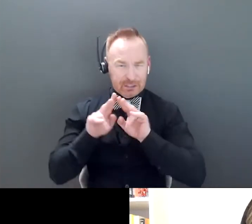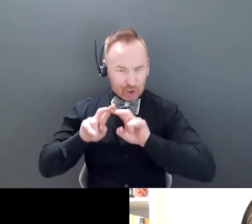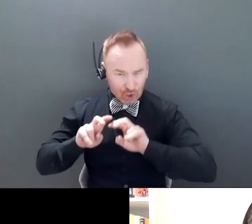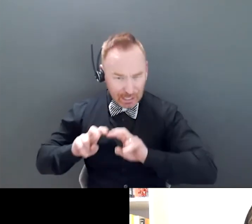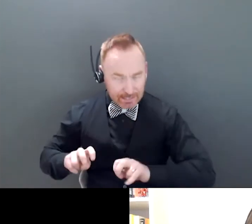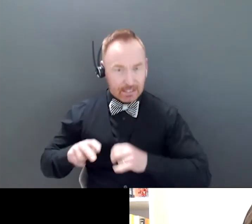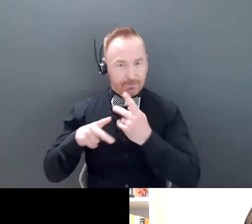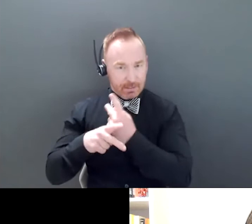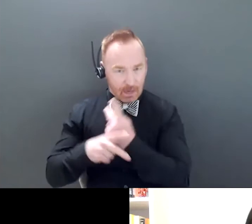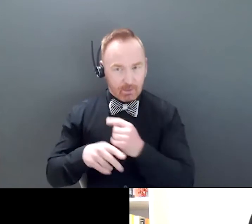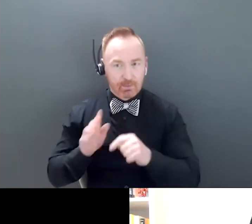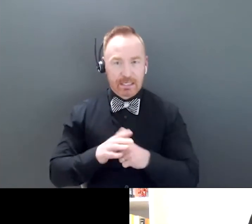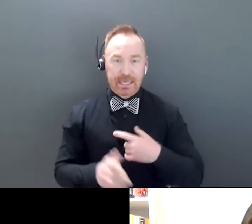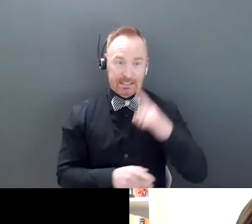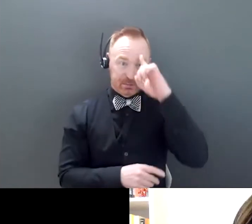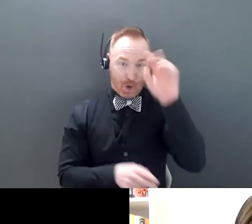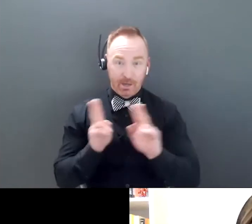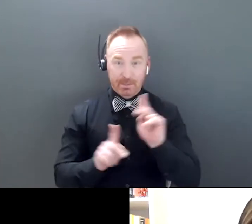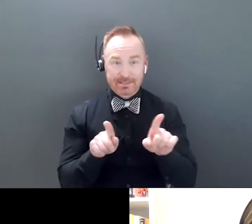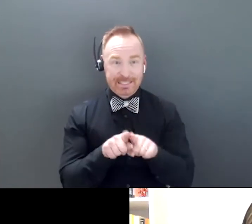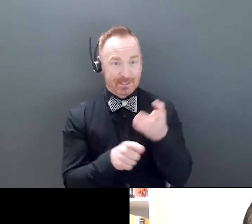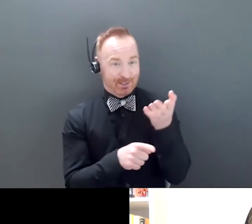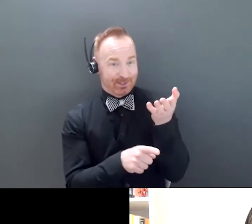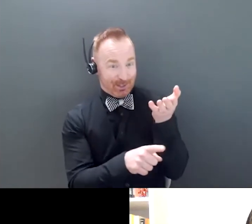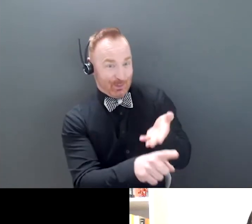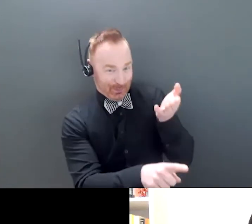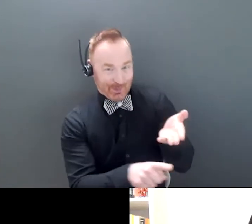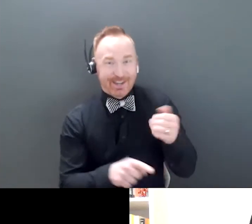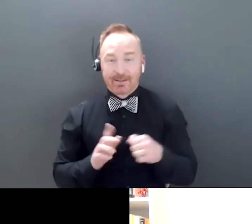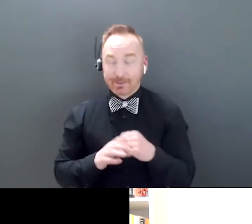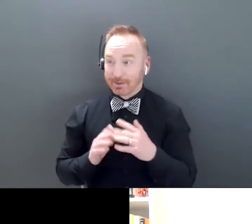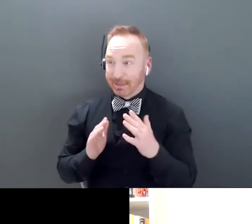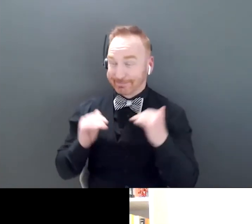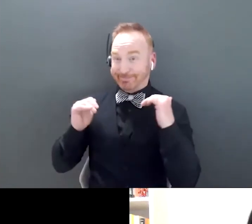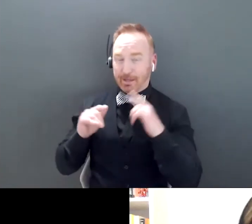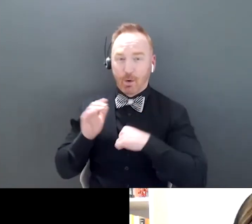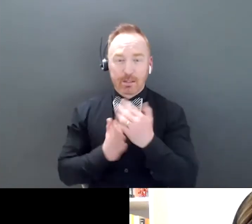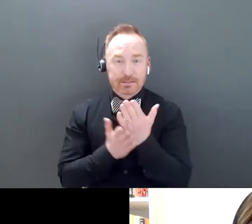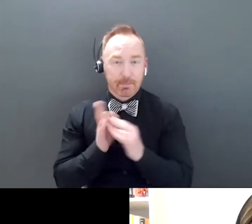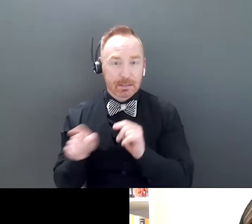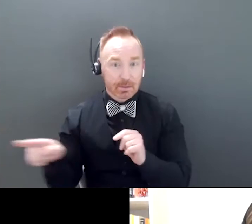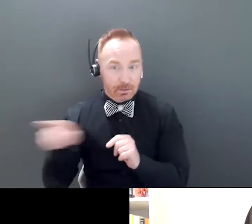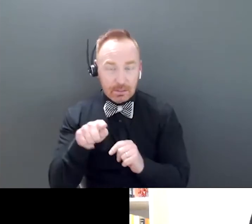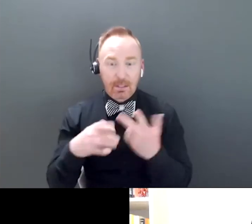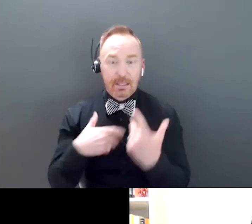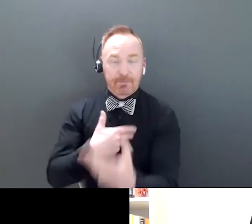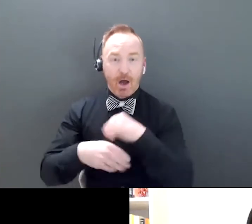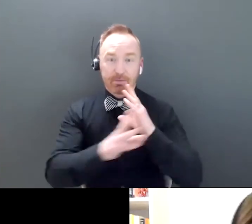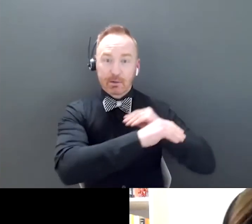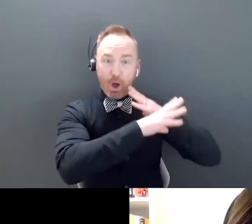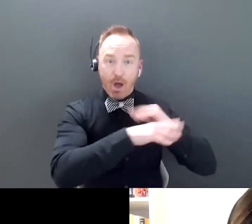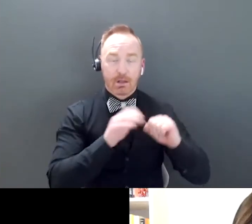about having smart people like yourself and those on the call make some of those connections for us, right? So like